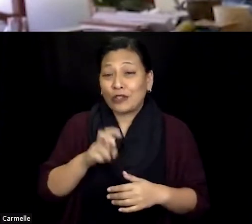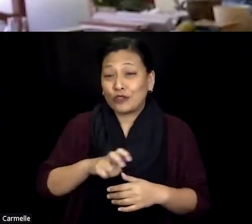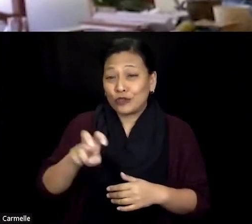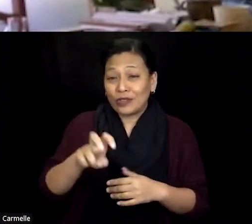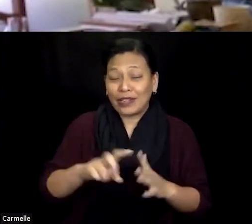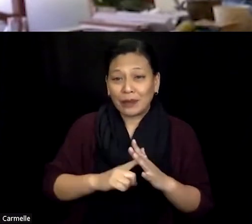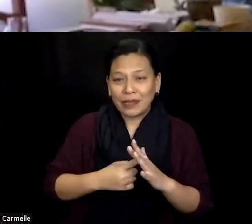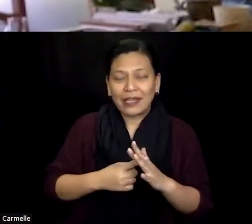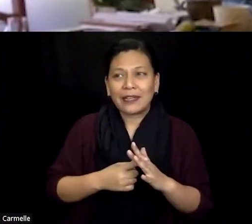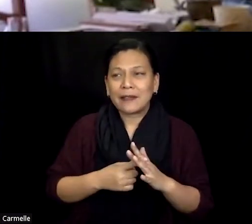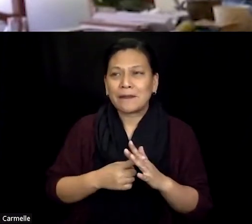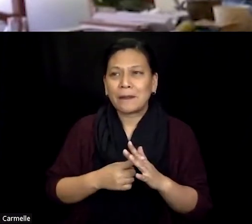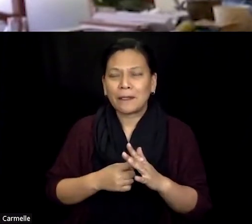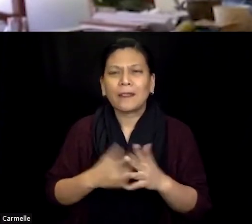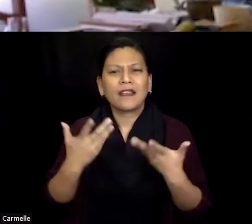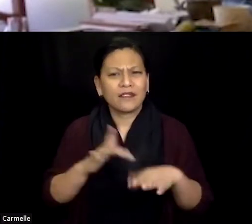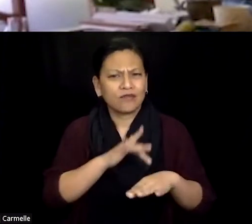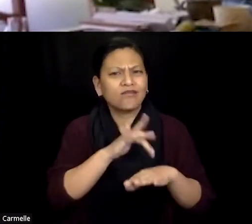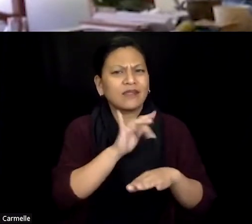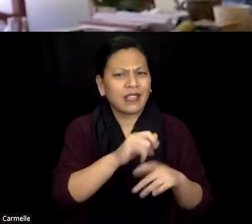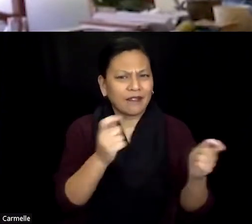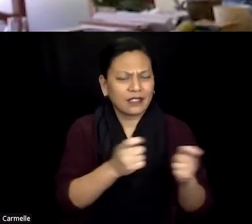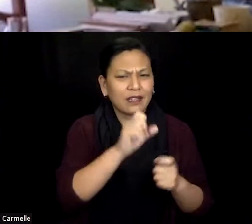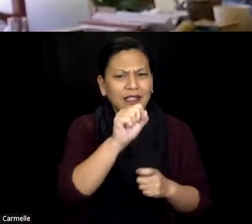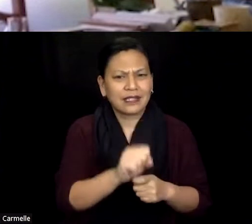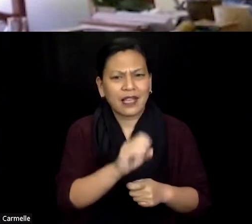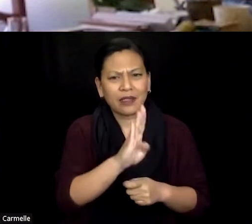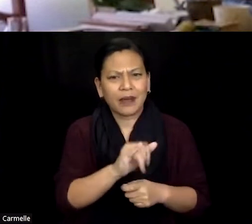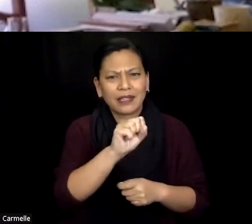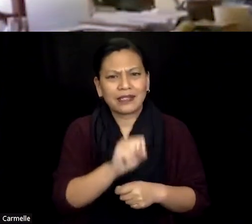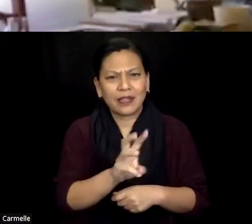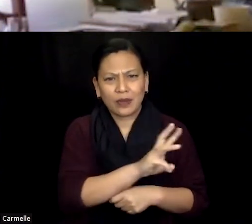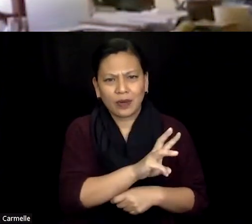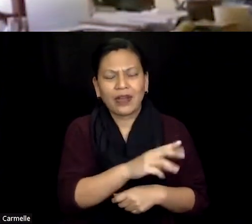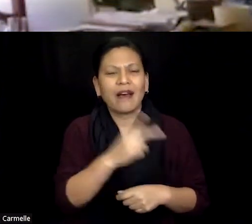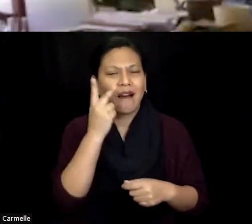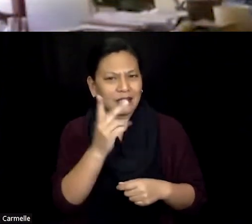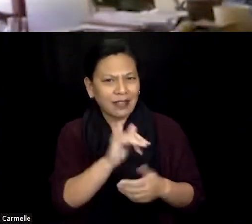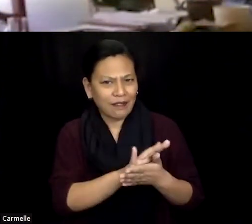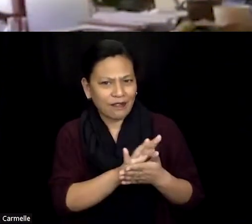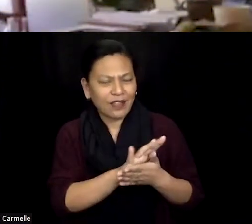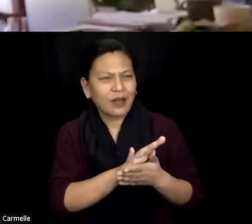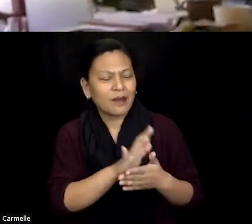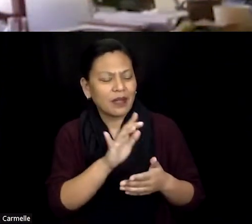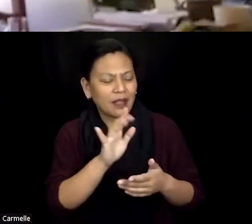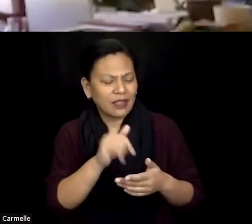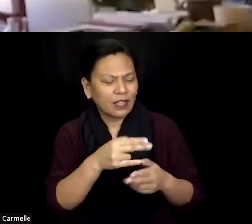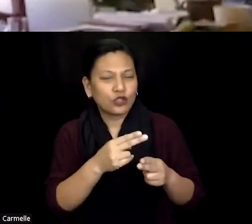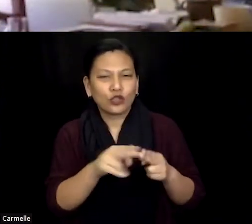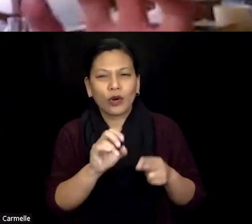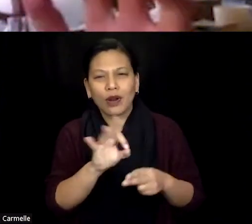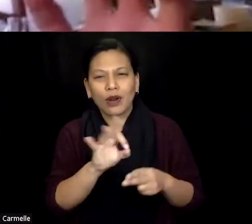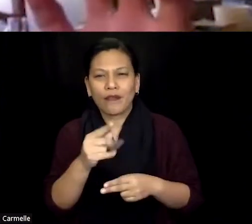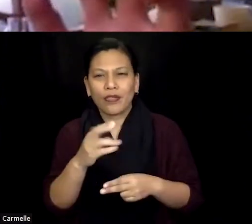I knew because I had been to South by Southwest and I had seen the film that they programmed on Short of the Week. On Short of the Week,